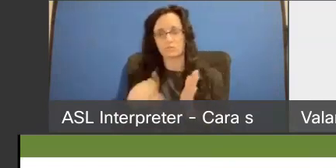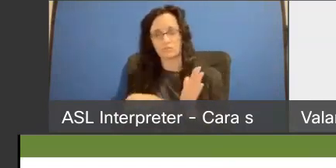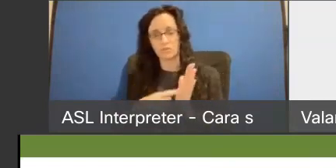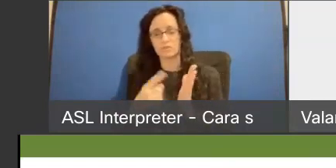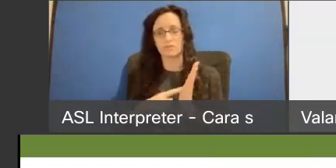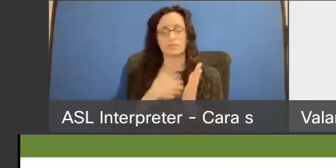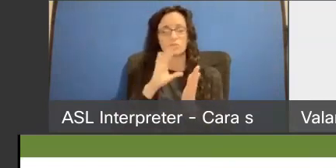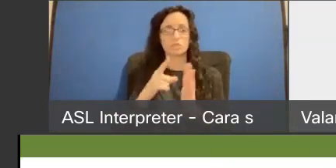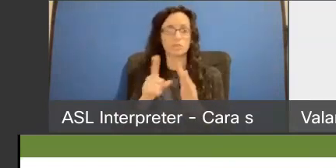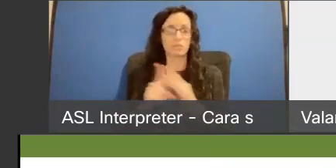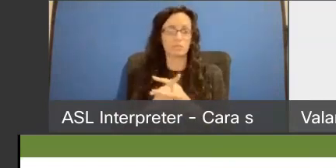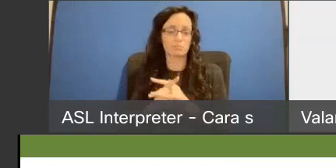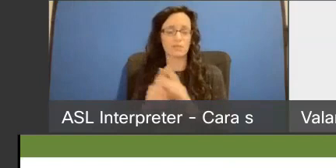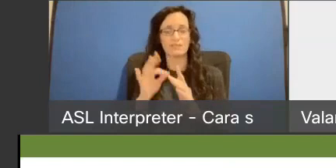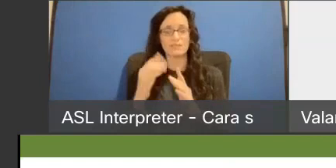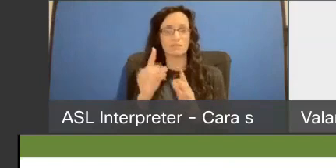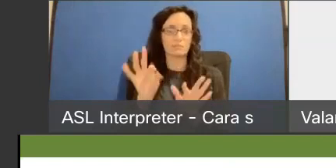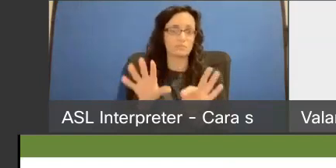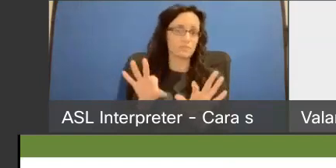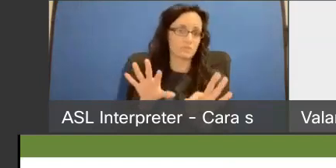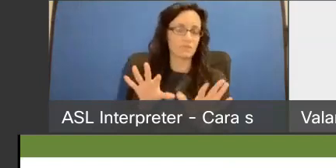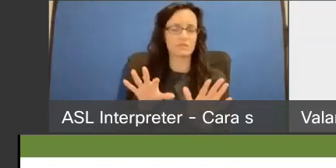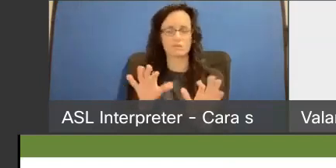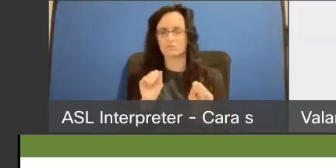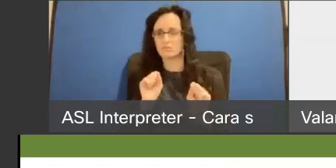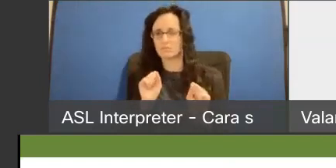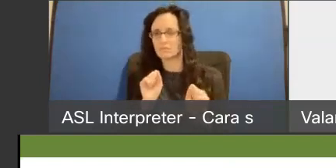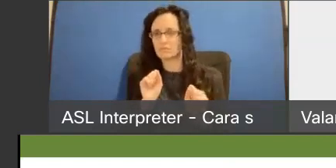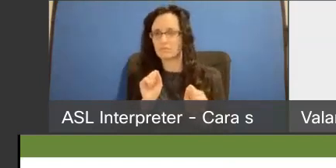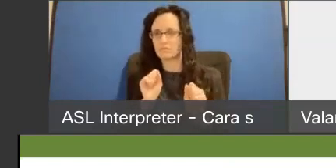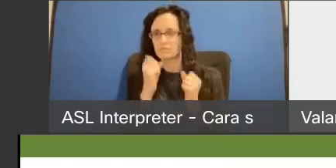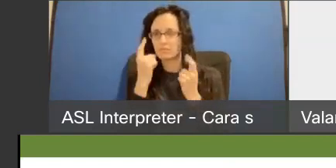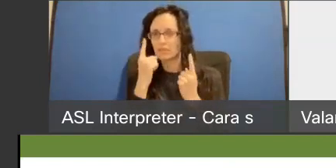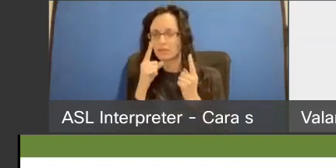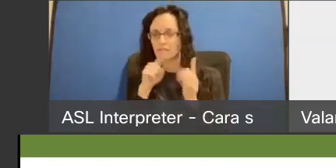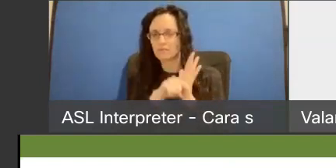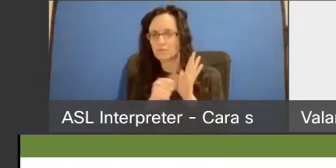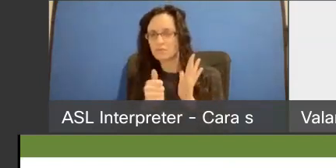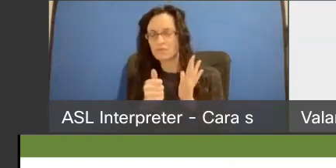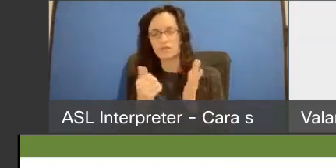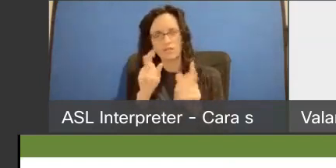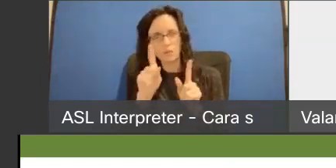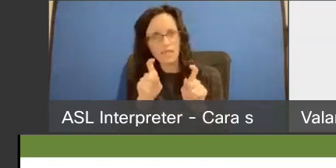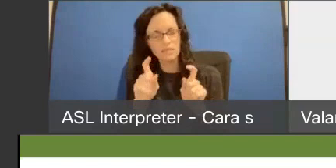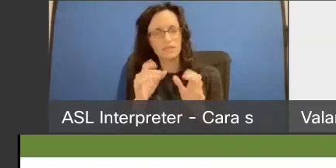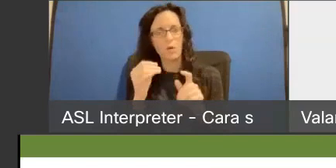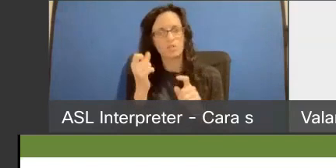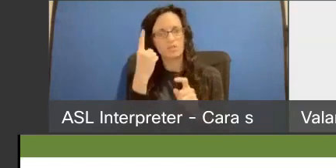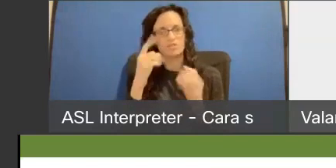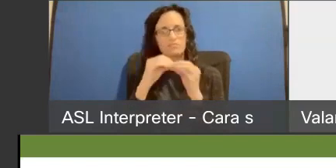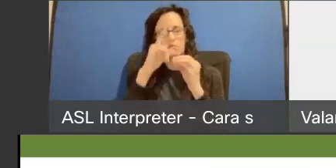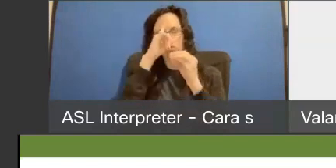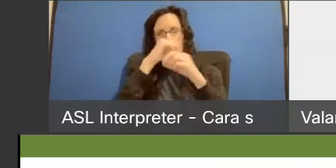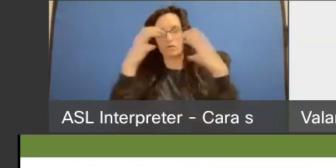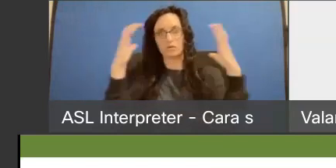talking about, you've gotten a hint that they've been thinking about suicide, we want to ask about it. We want to understand it a little bit so you know what to do next,